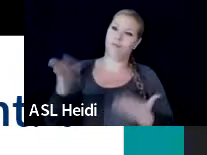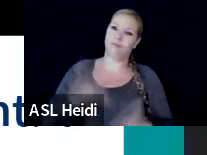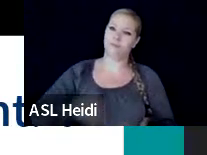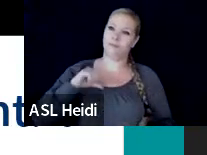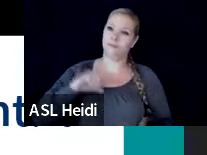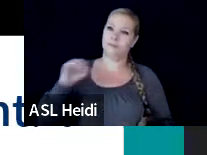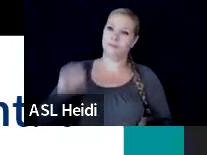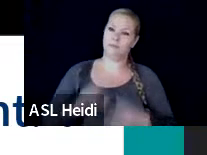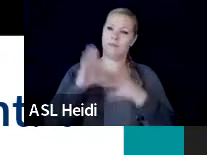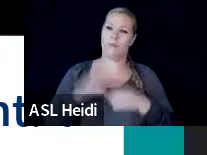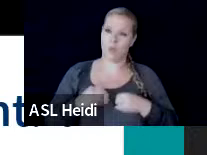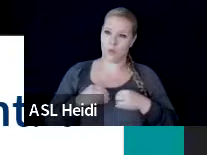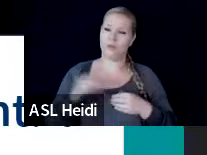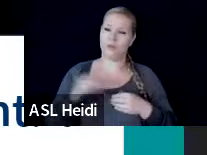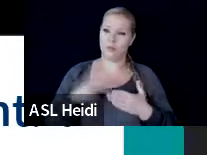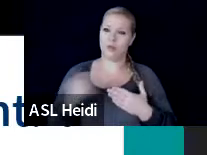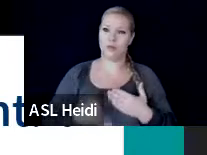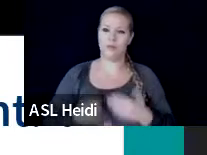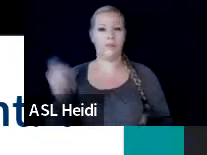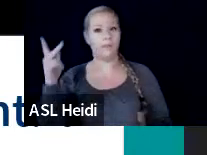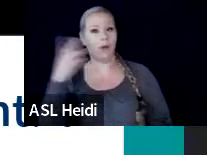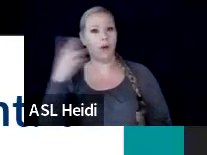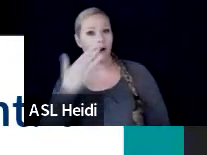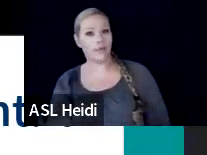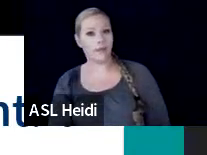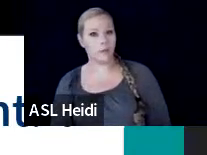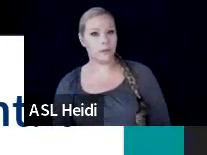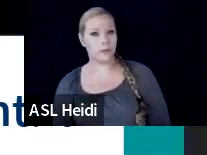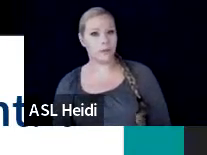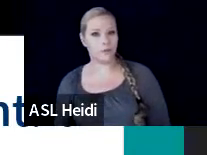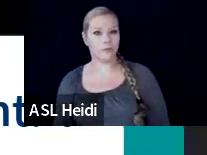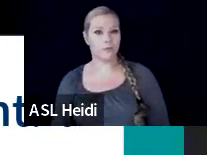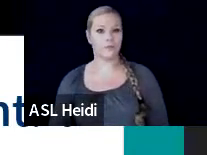ownership for this project. Great, thank you. Robin?